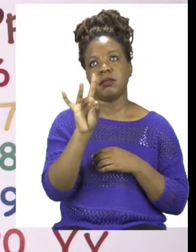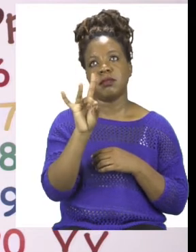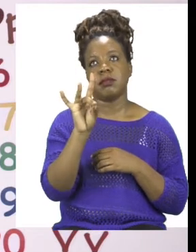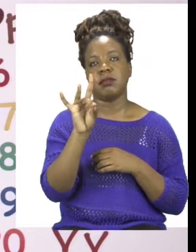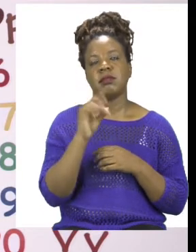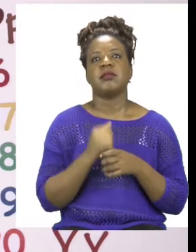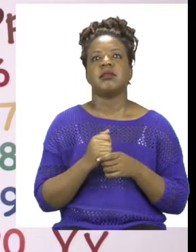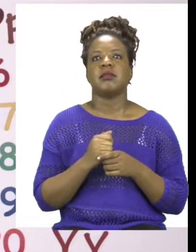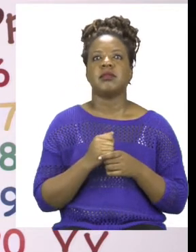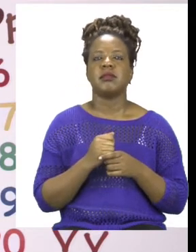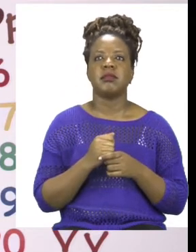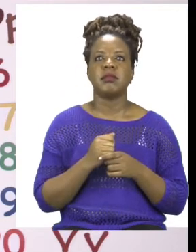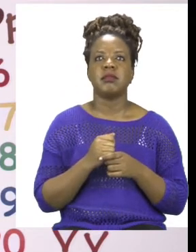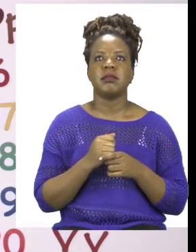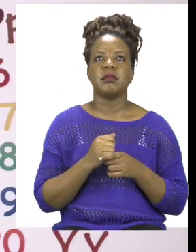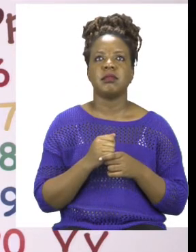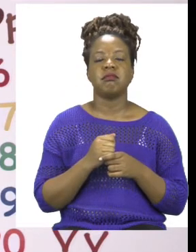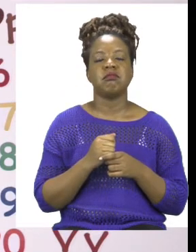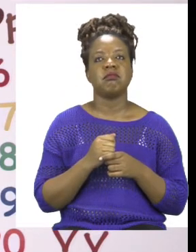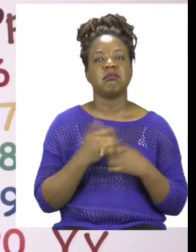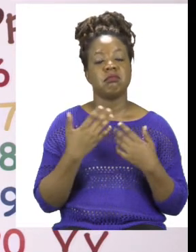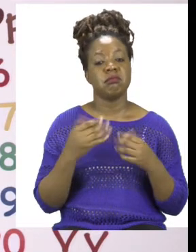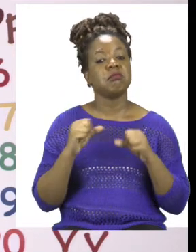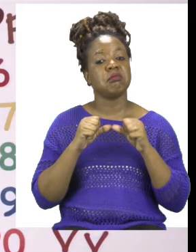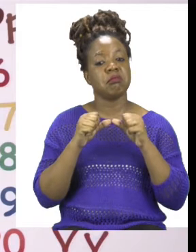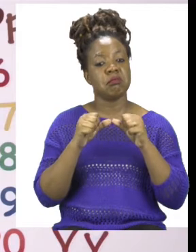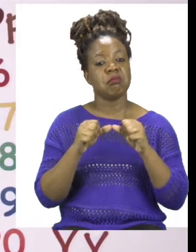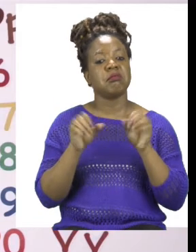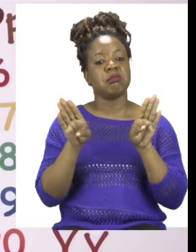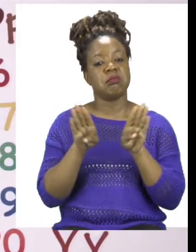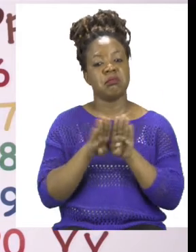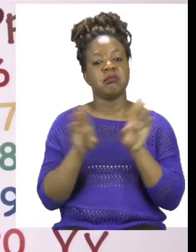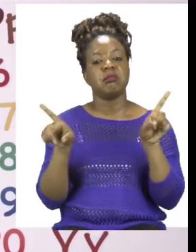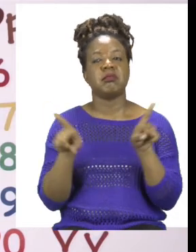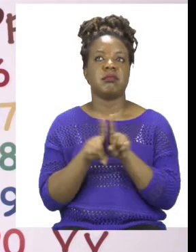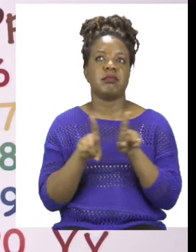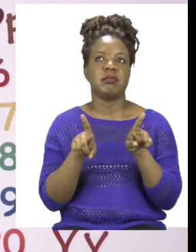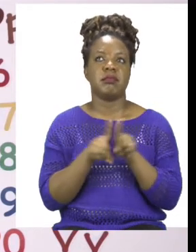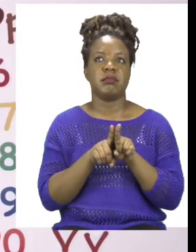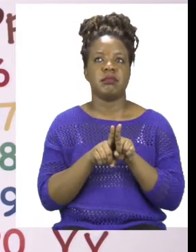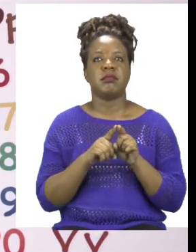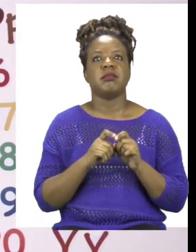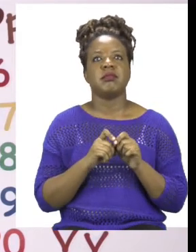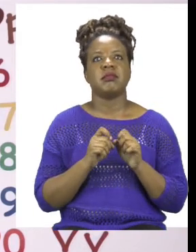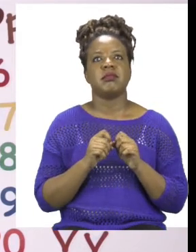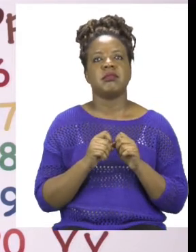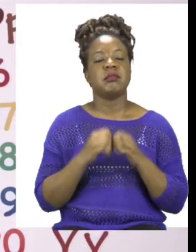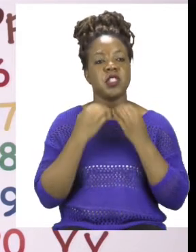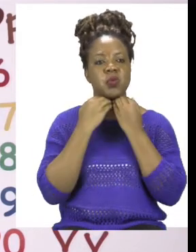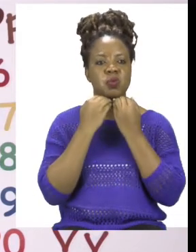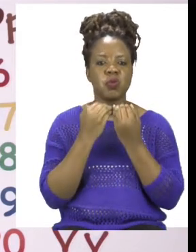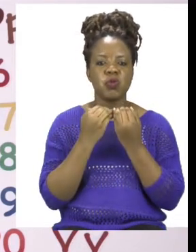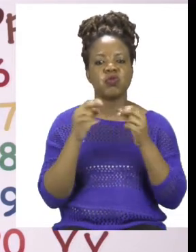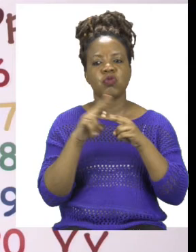18. So this is how we are going to be doing the sums. And it's very important that if you don't use counters, use your fingers